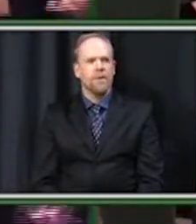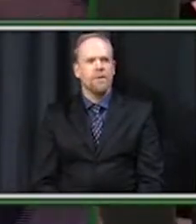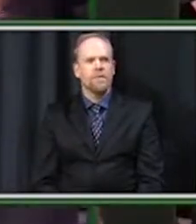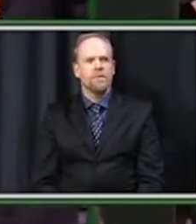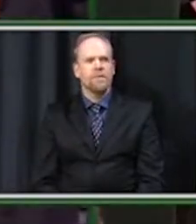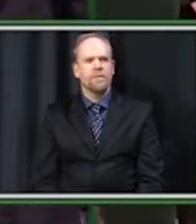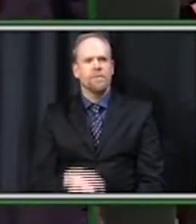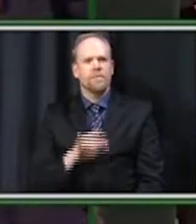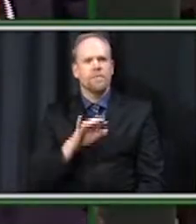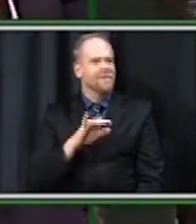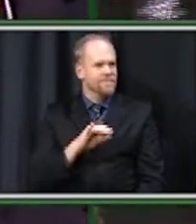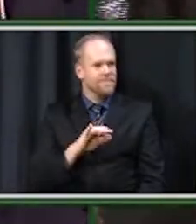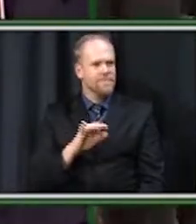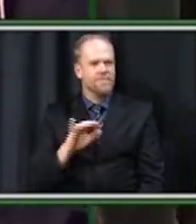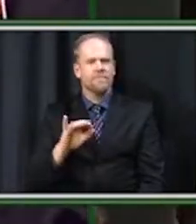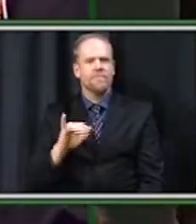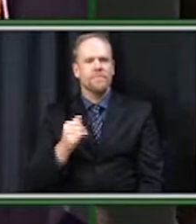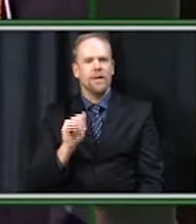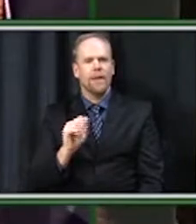Jamil Kocha.